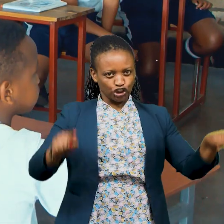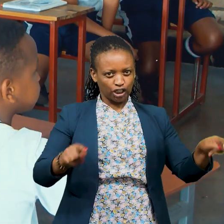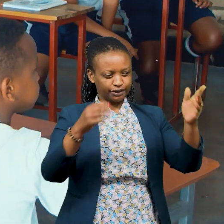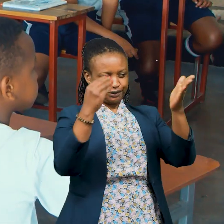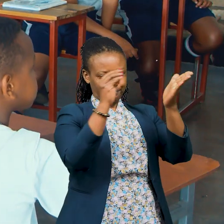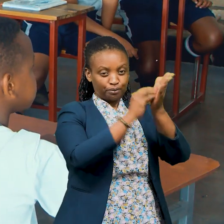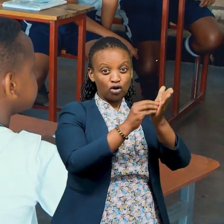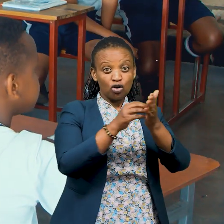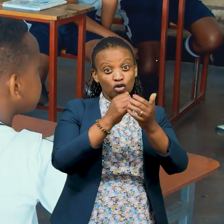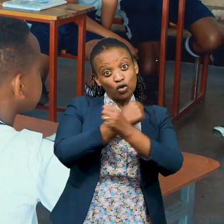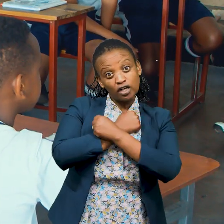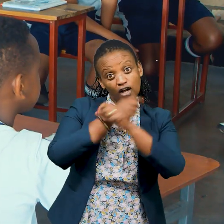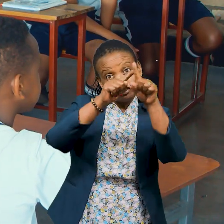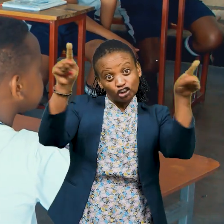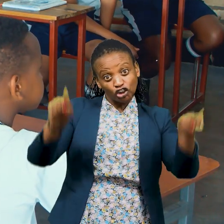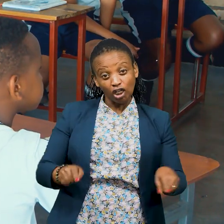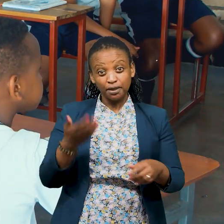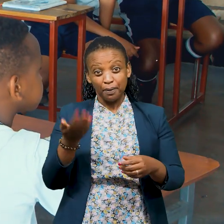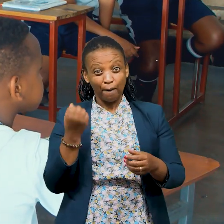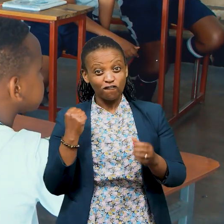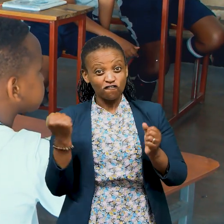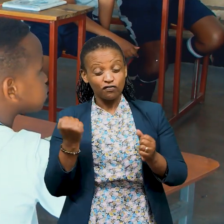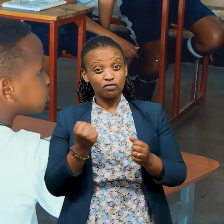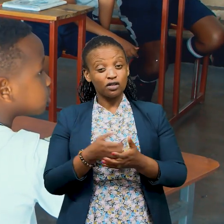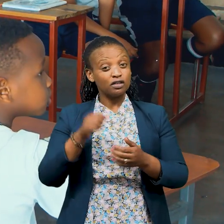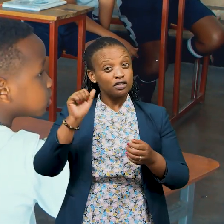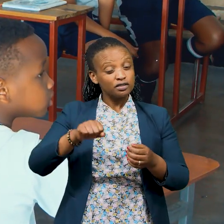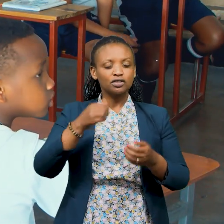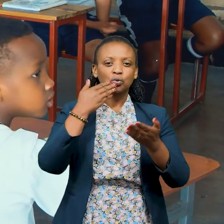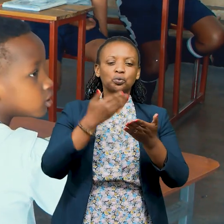a chart? Yes. Very good.